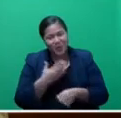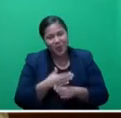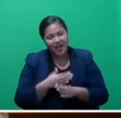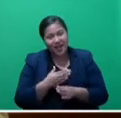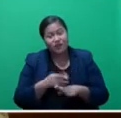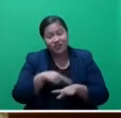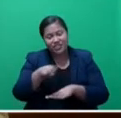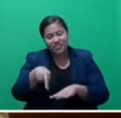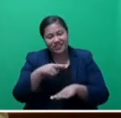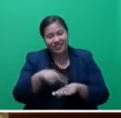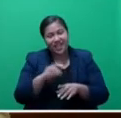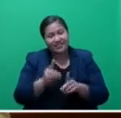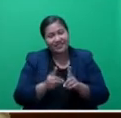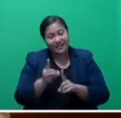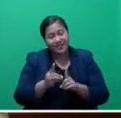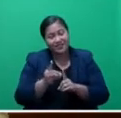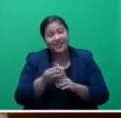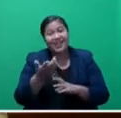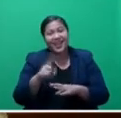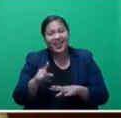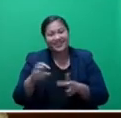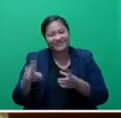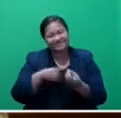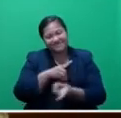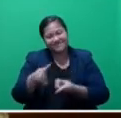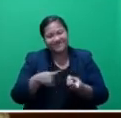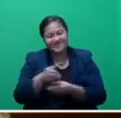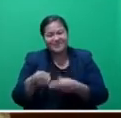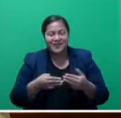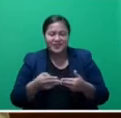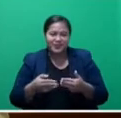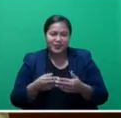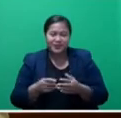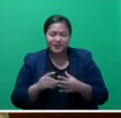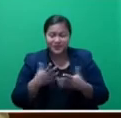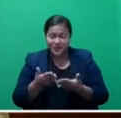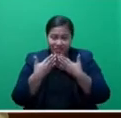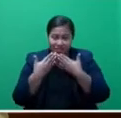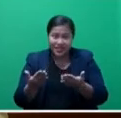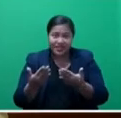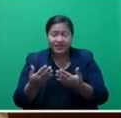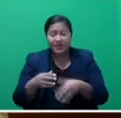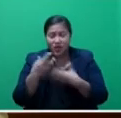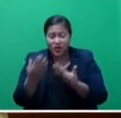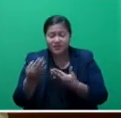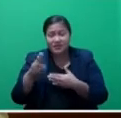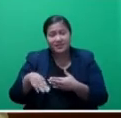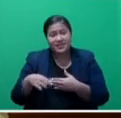Disaster Management. Allow me to begin by thanking the Honourable Minister for Rural and Maritime